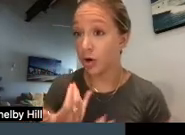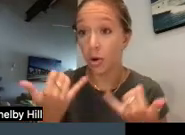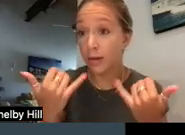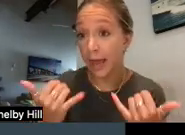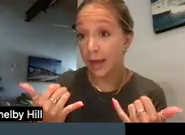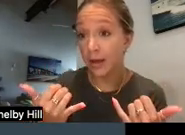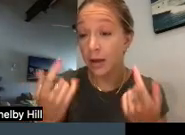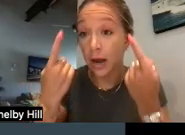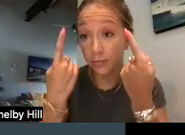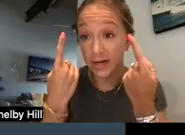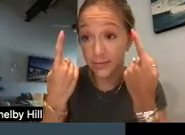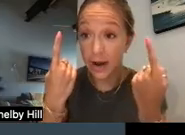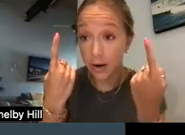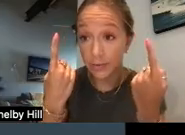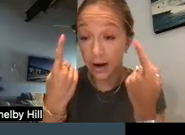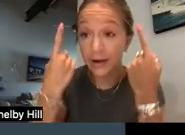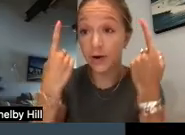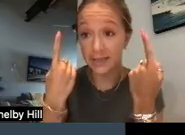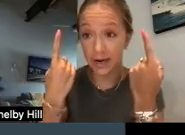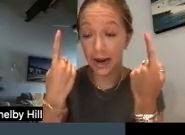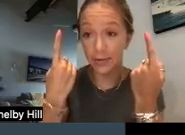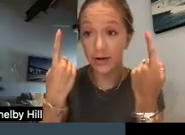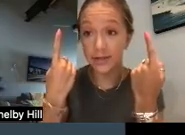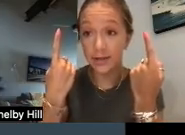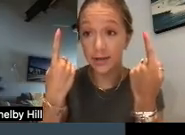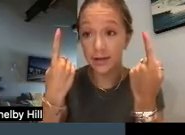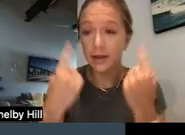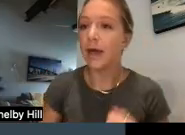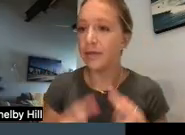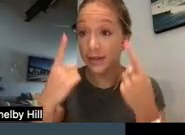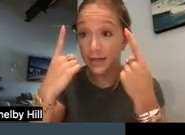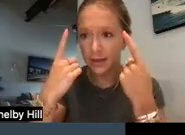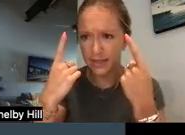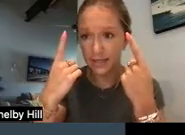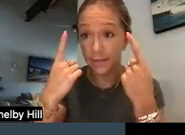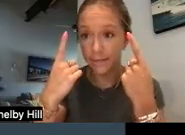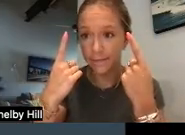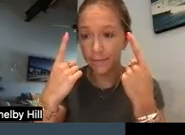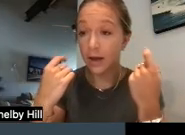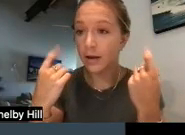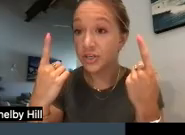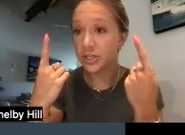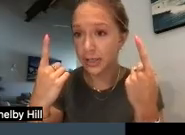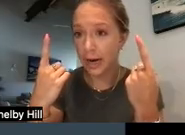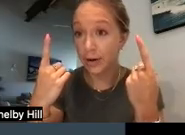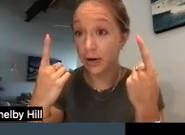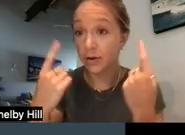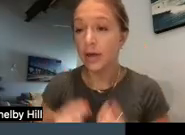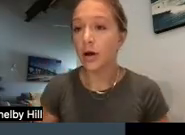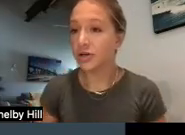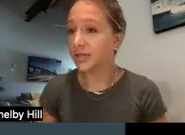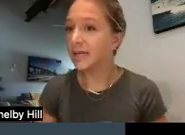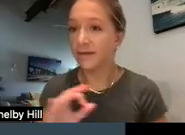do you want to go play? I raise my eyebrows. And these changes in